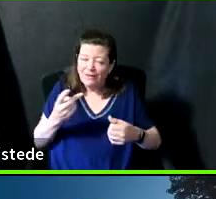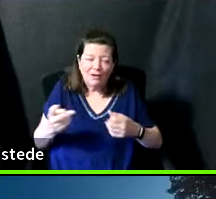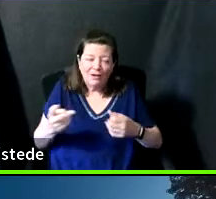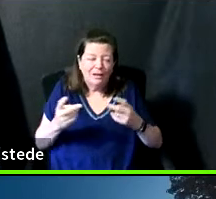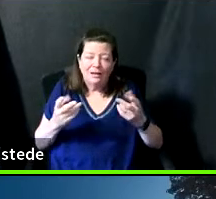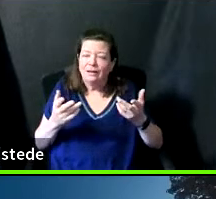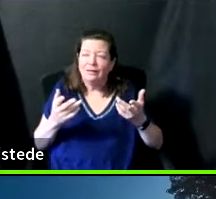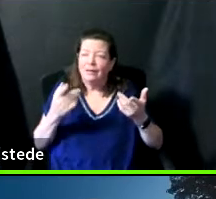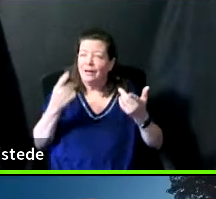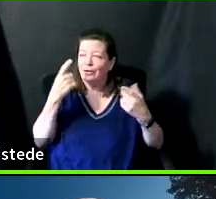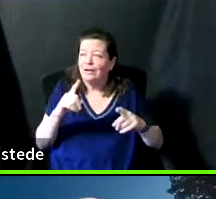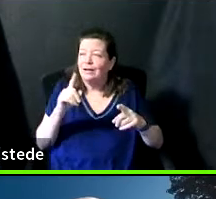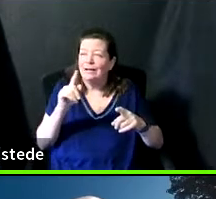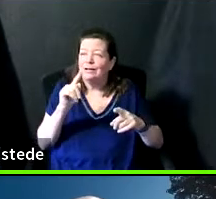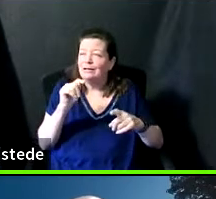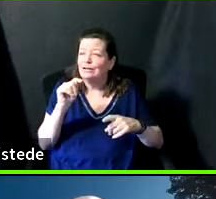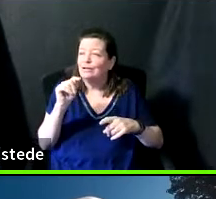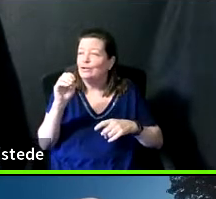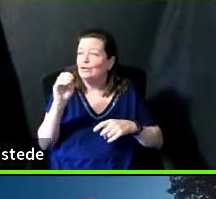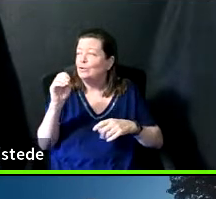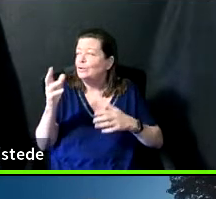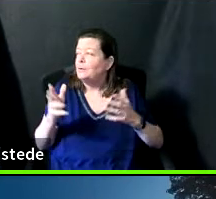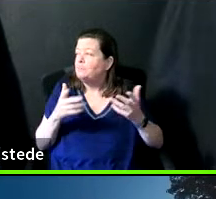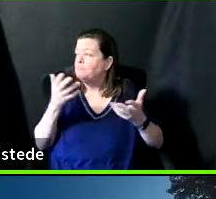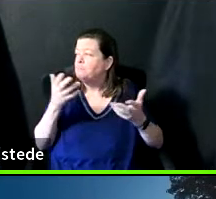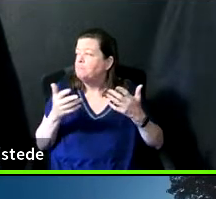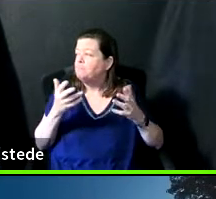I agree. It's too